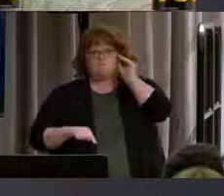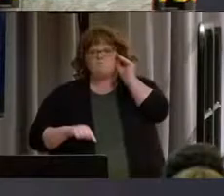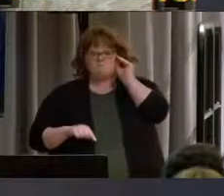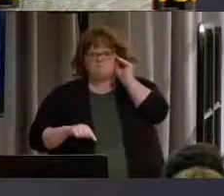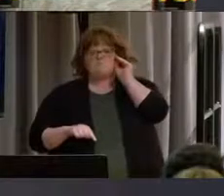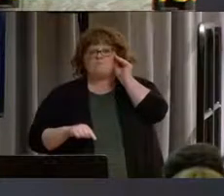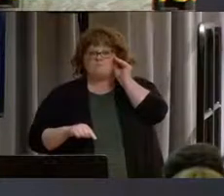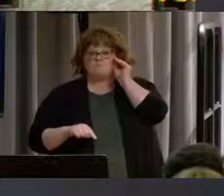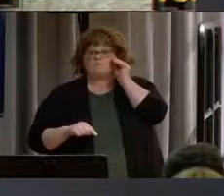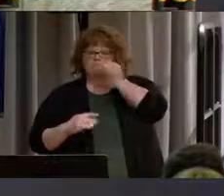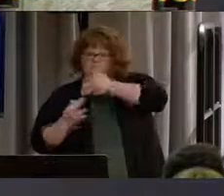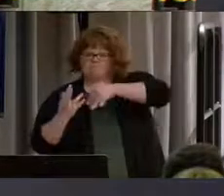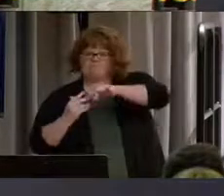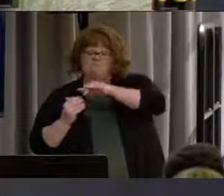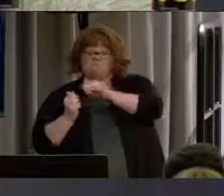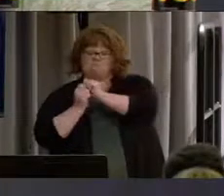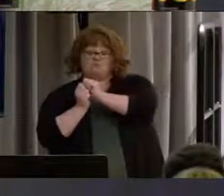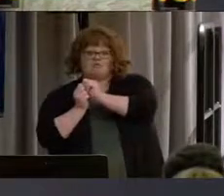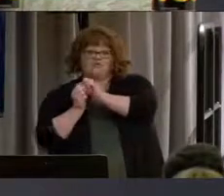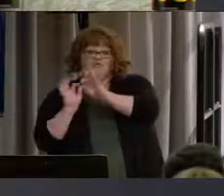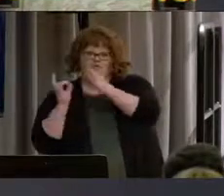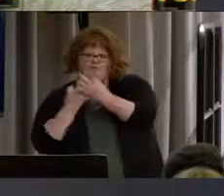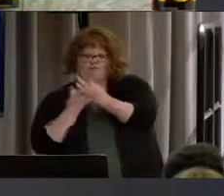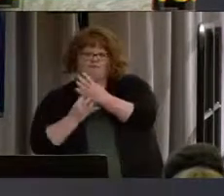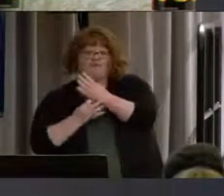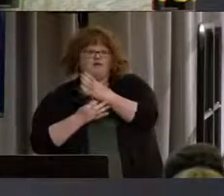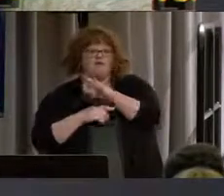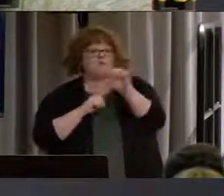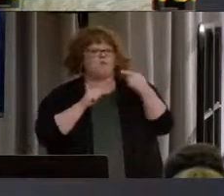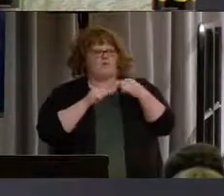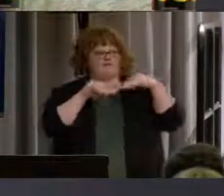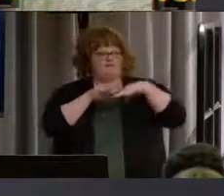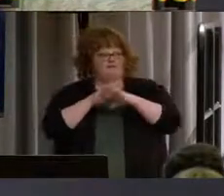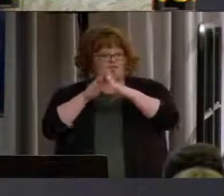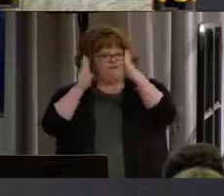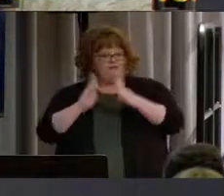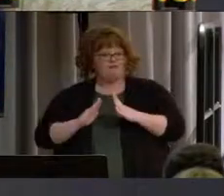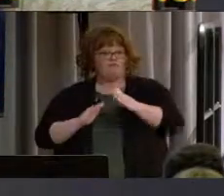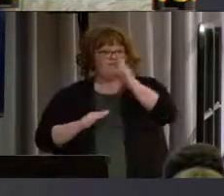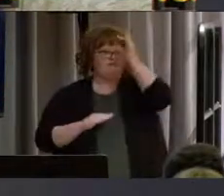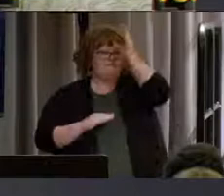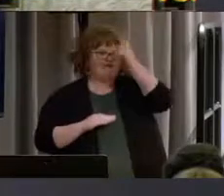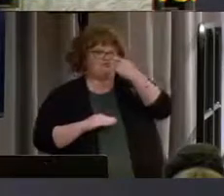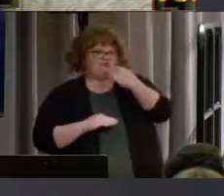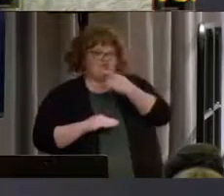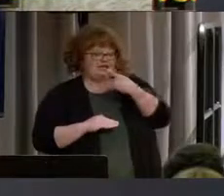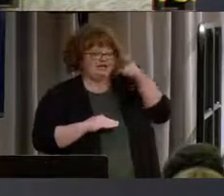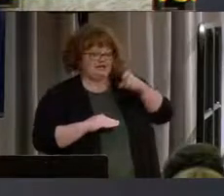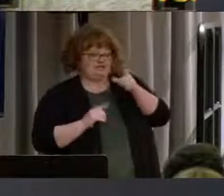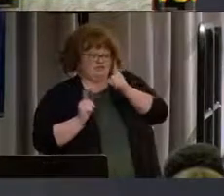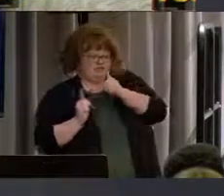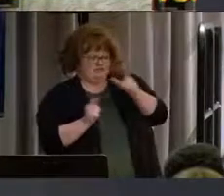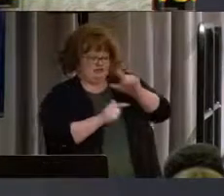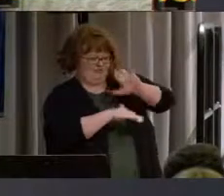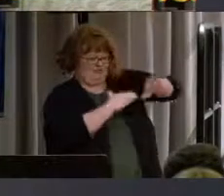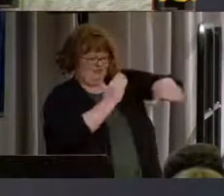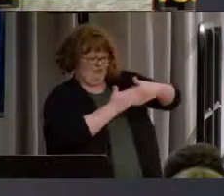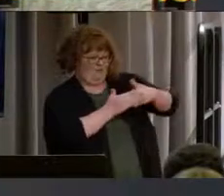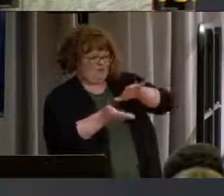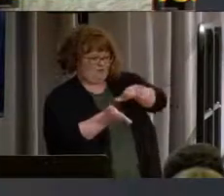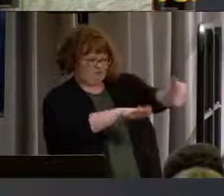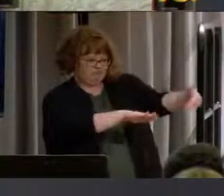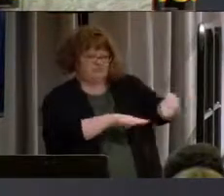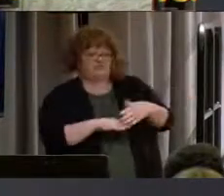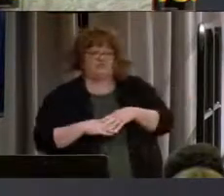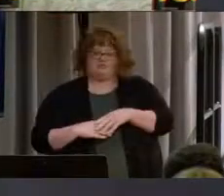to be with her family, and as she walked in the door, her father said, "They should have shot them all." And she said, "Do